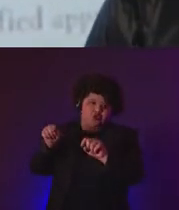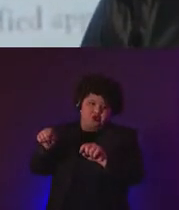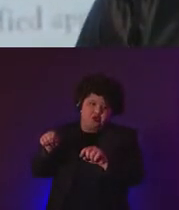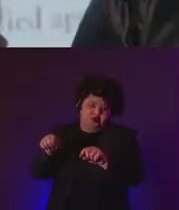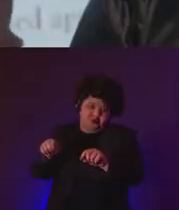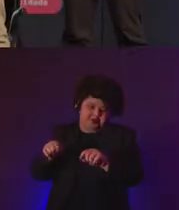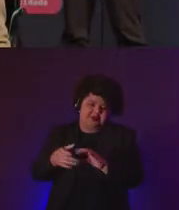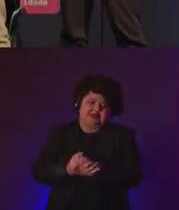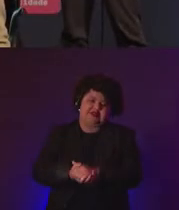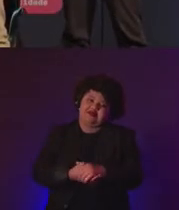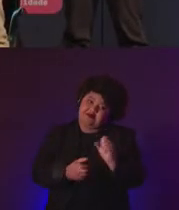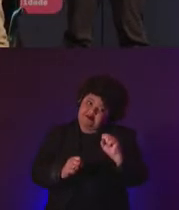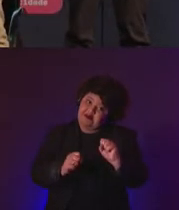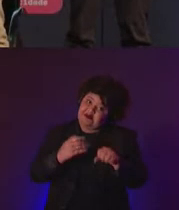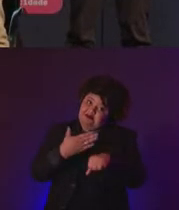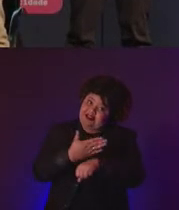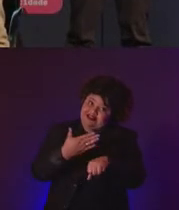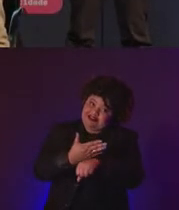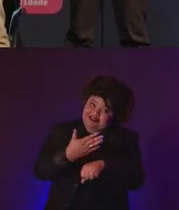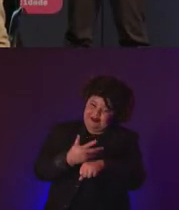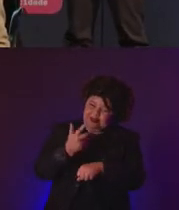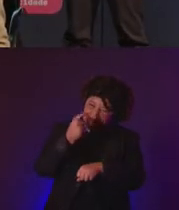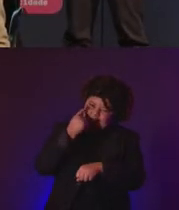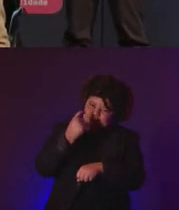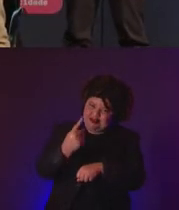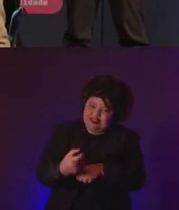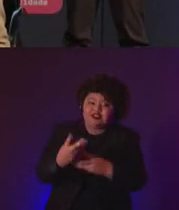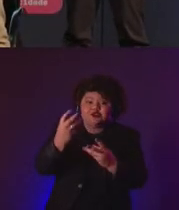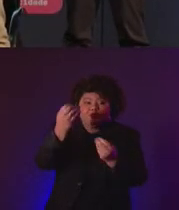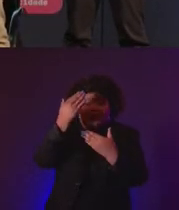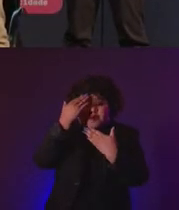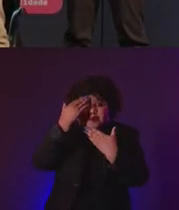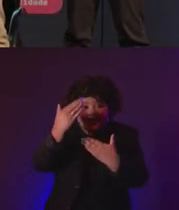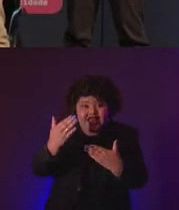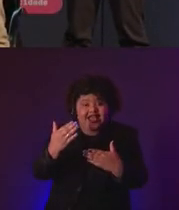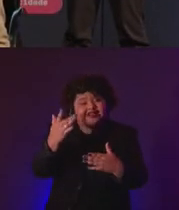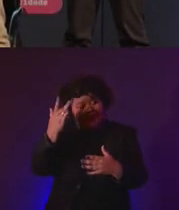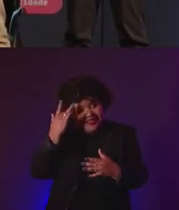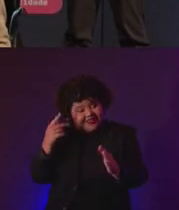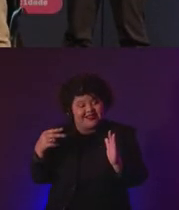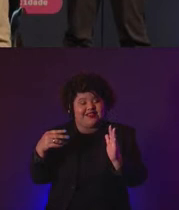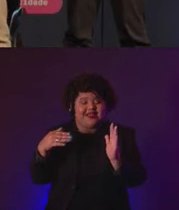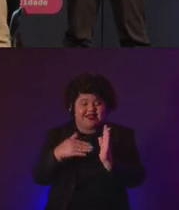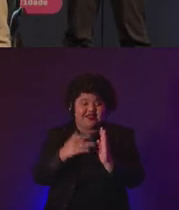Vai estar bem interessante. Muito obrigado e até amanhã.